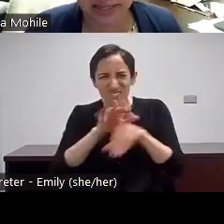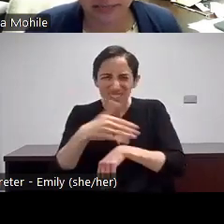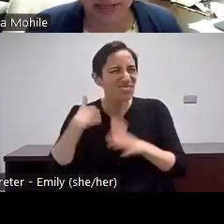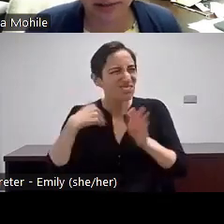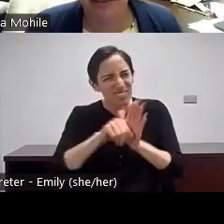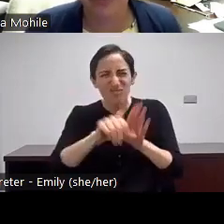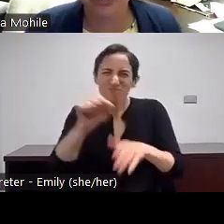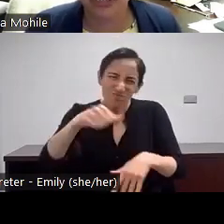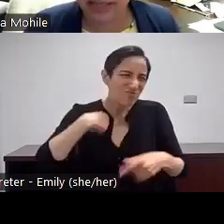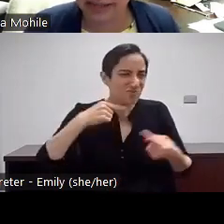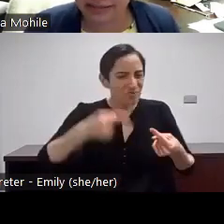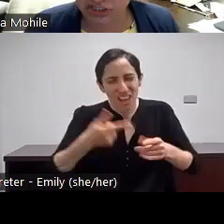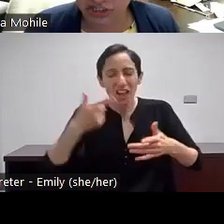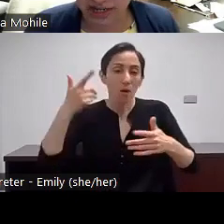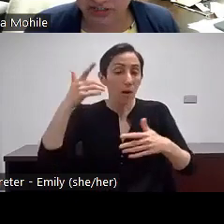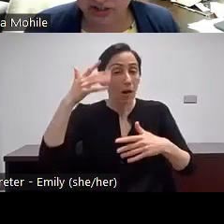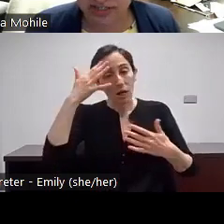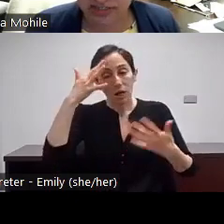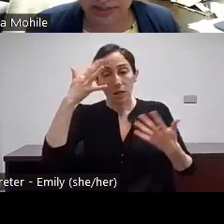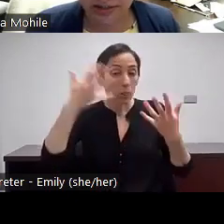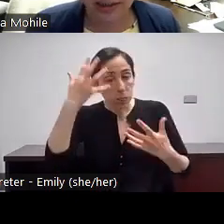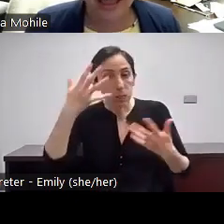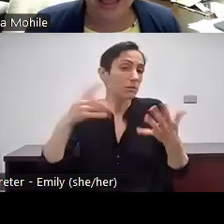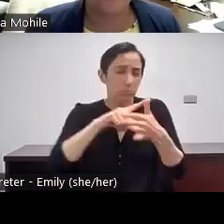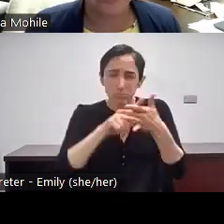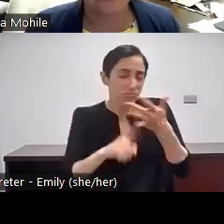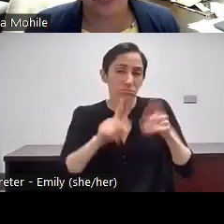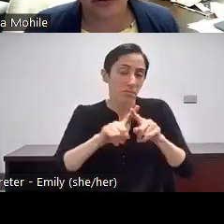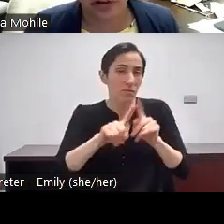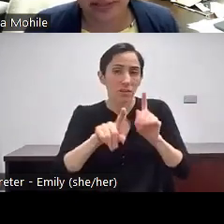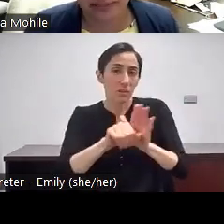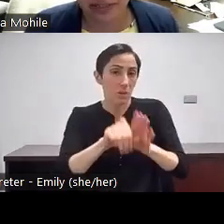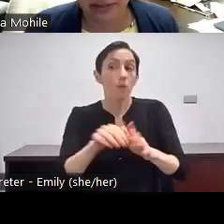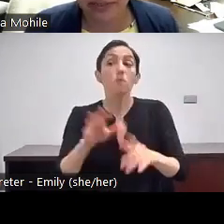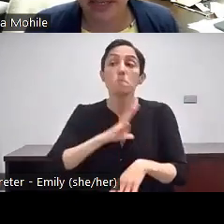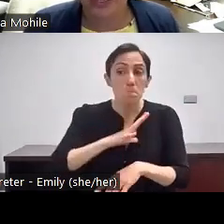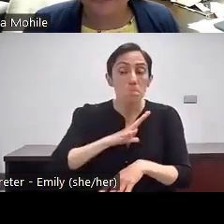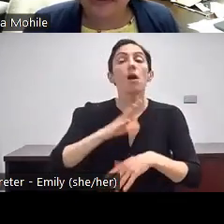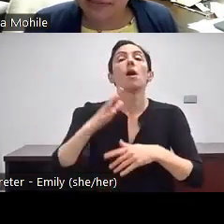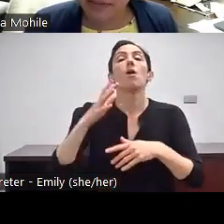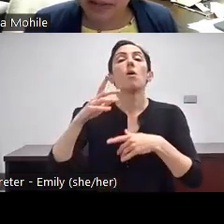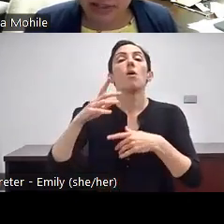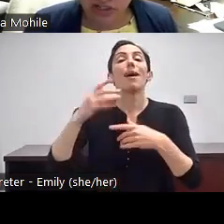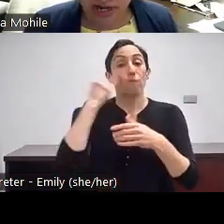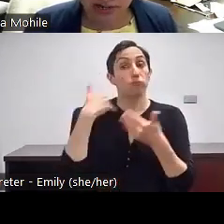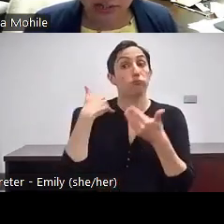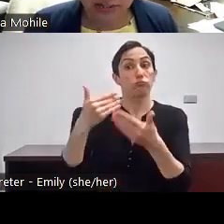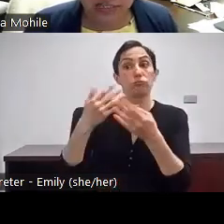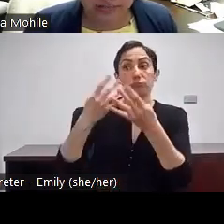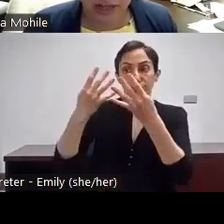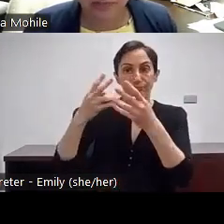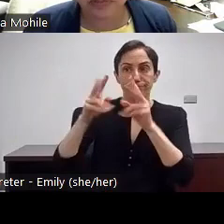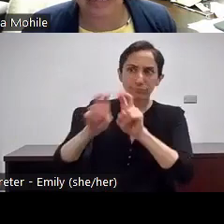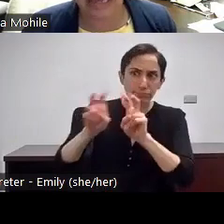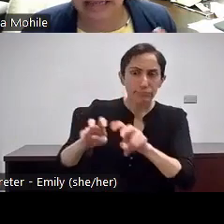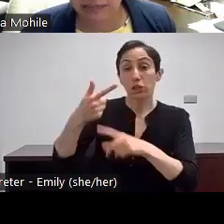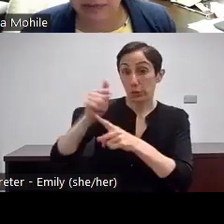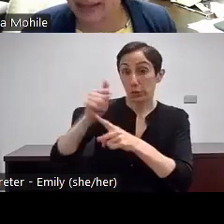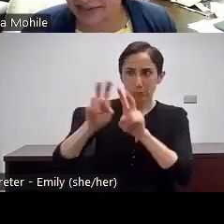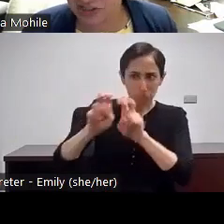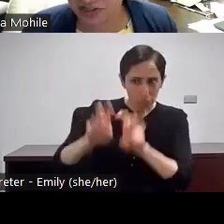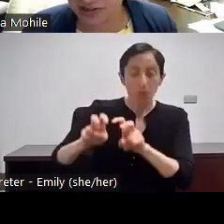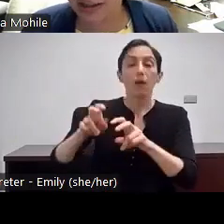geriatric assessment, the patients that get the geriatric assessment have less overall symptoms. And this is because the geriatric assessment helps